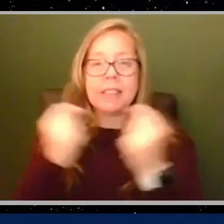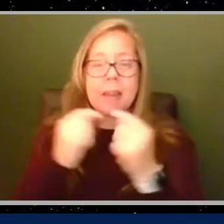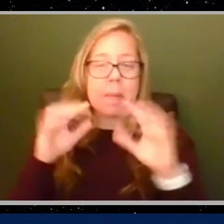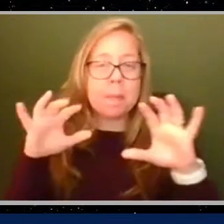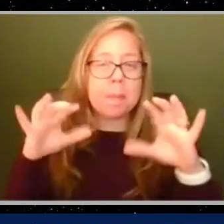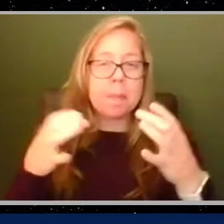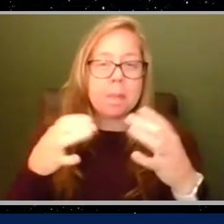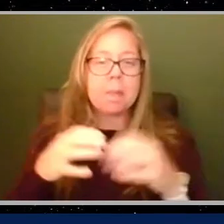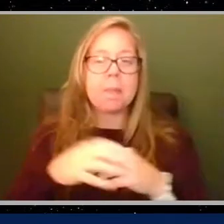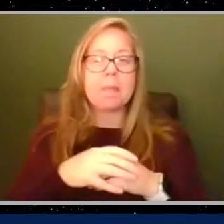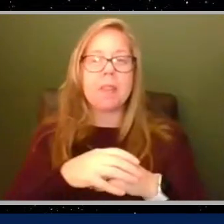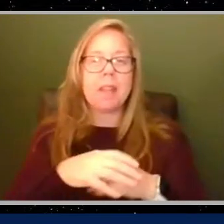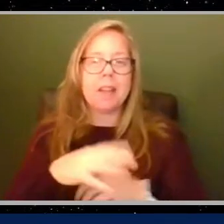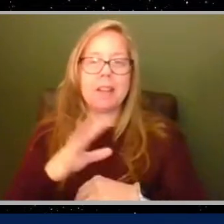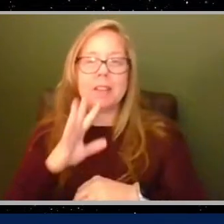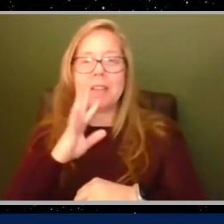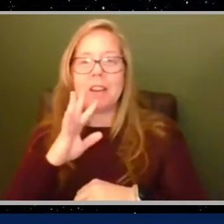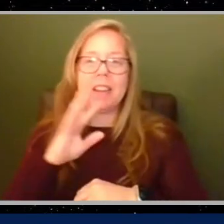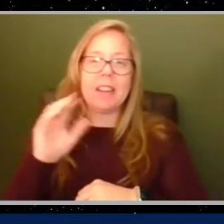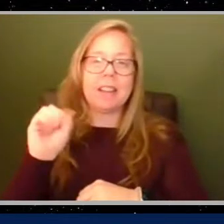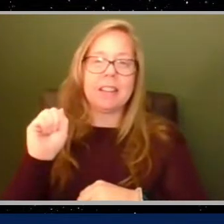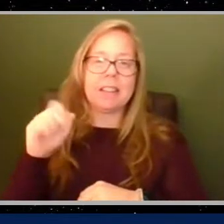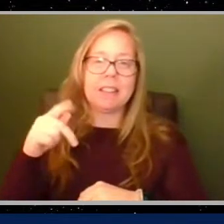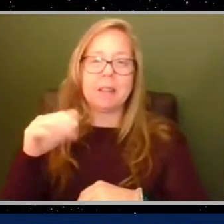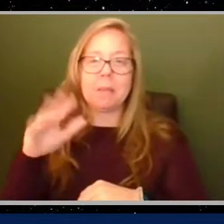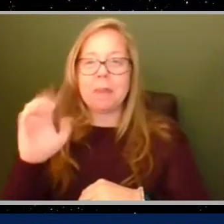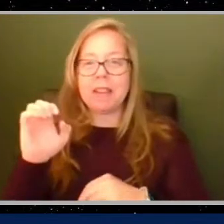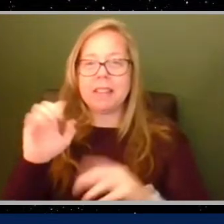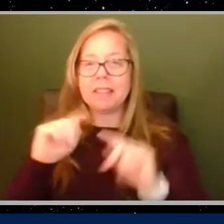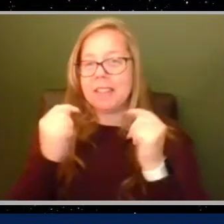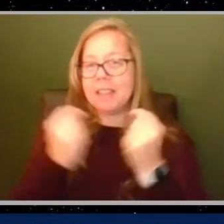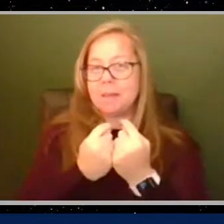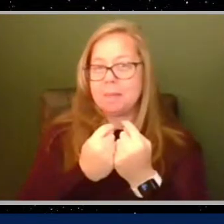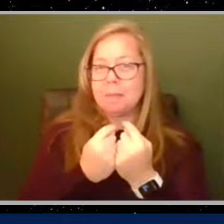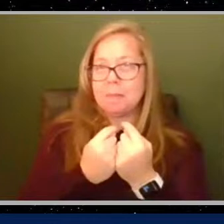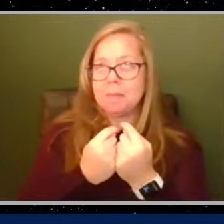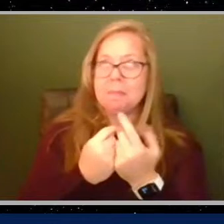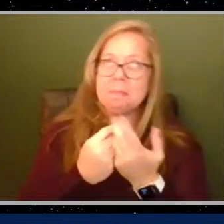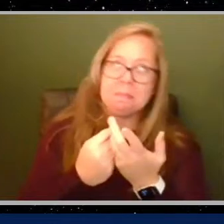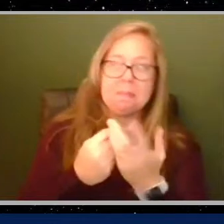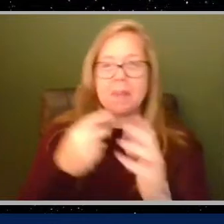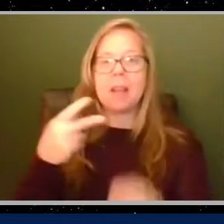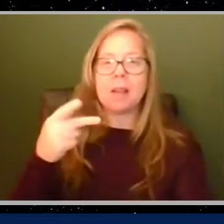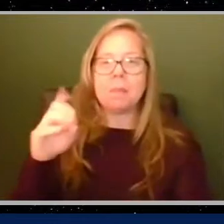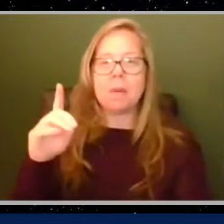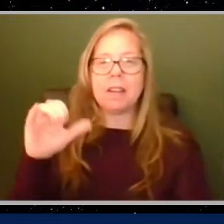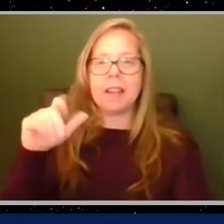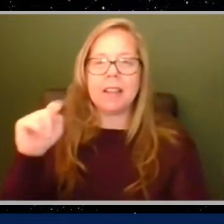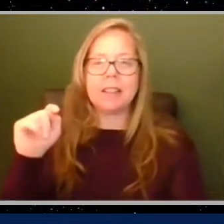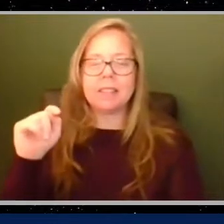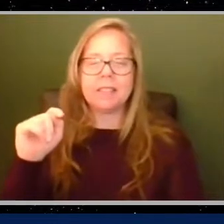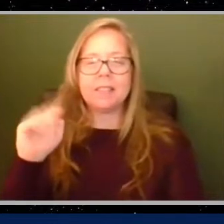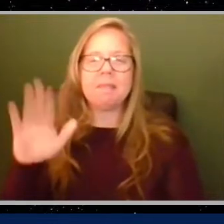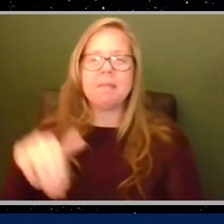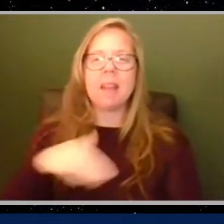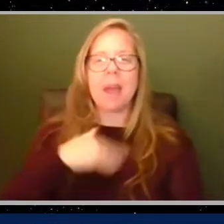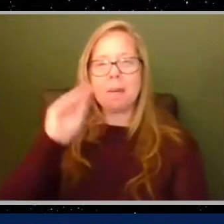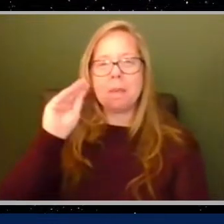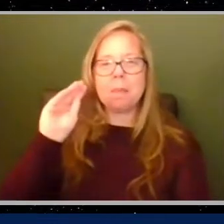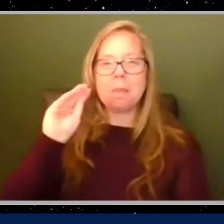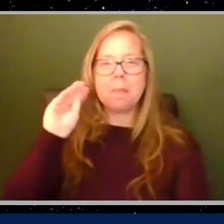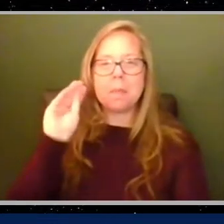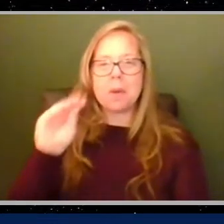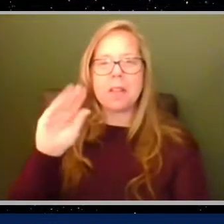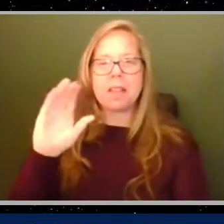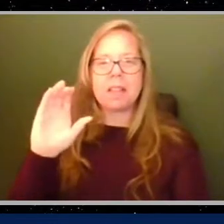anyways, Talking Space Team. Talking Space Teams podcasts. Yeah. I had to think about that one for a second. I'm going to put that link into chat so that